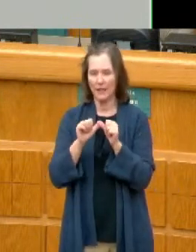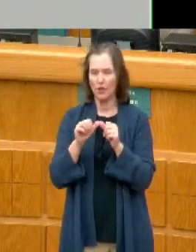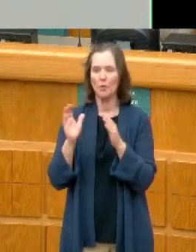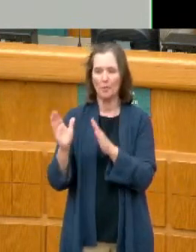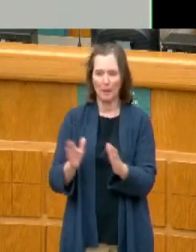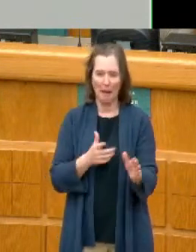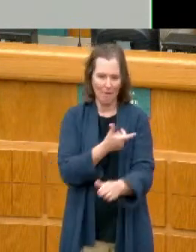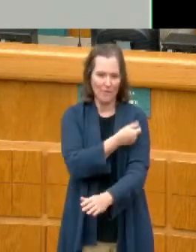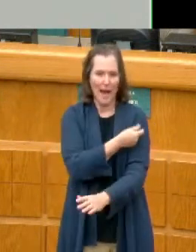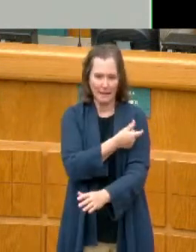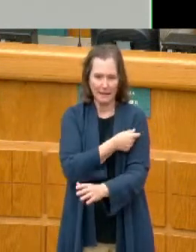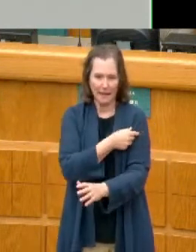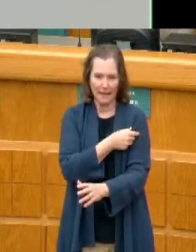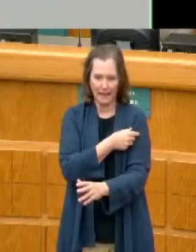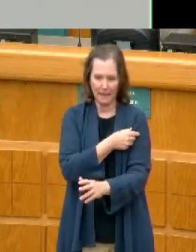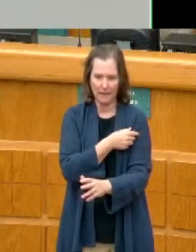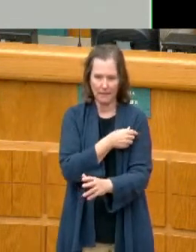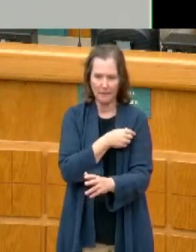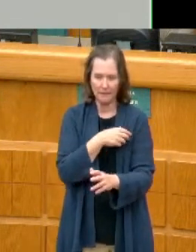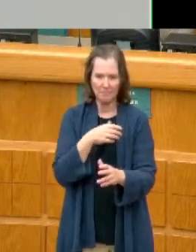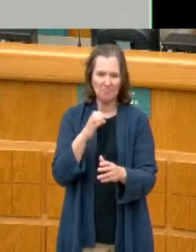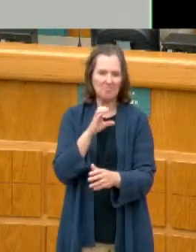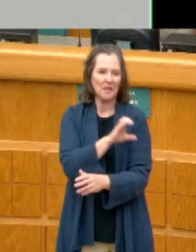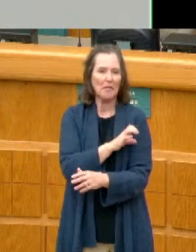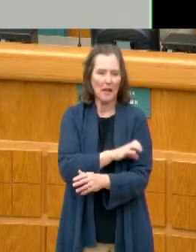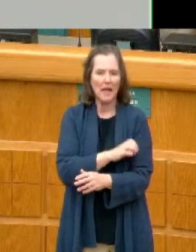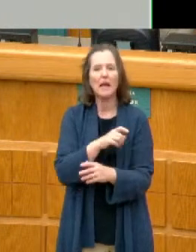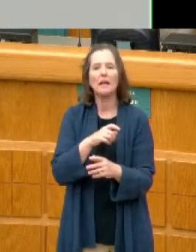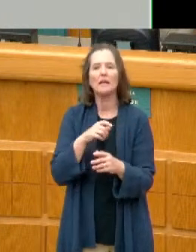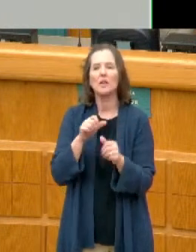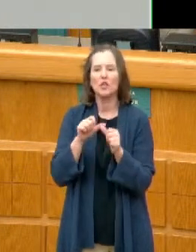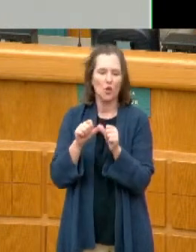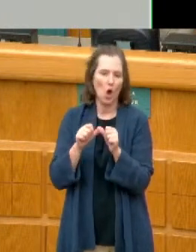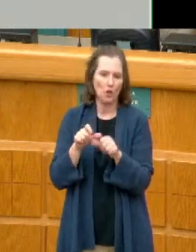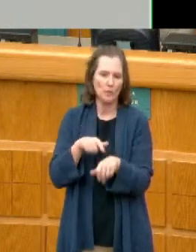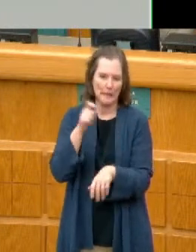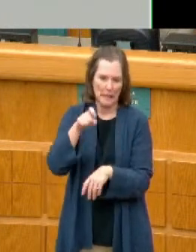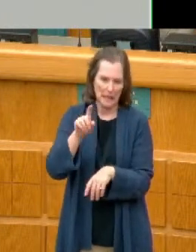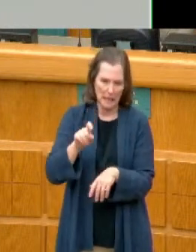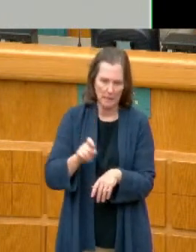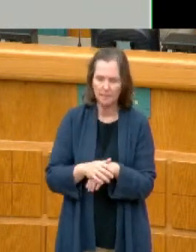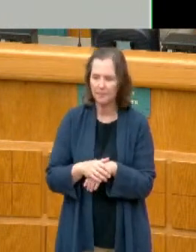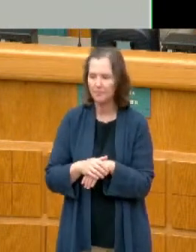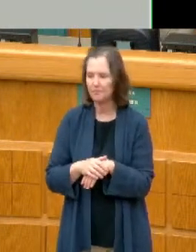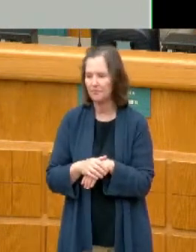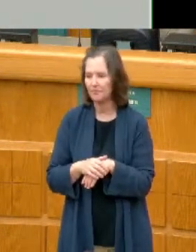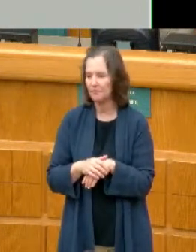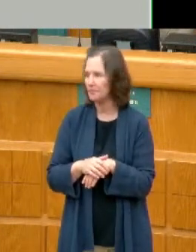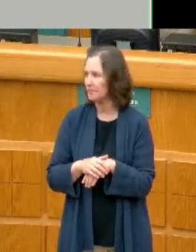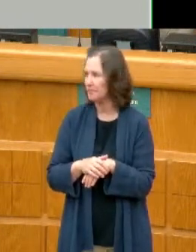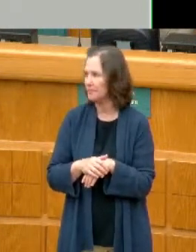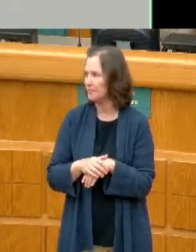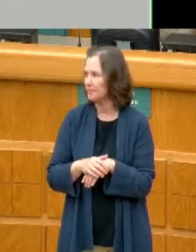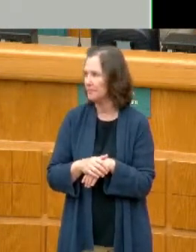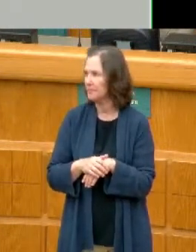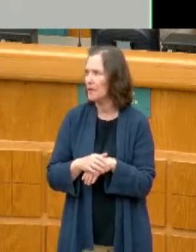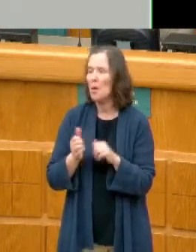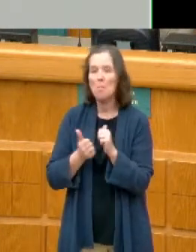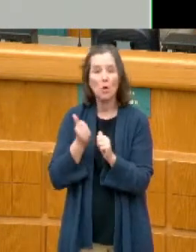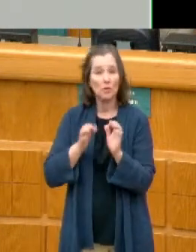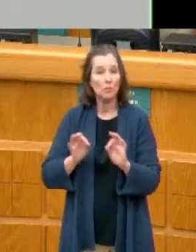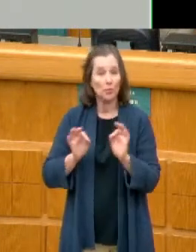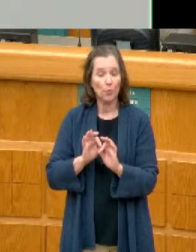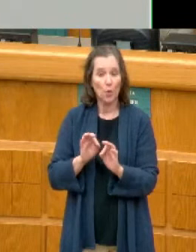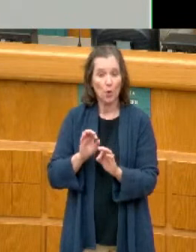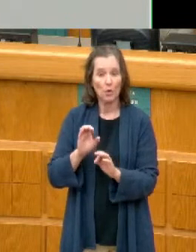And finally, these are some of the resources for the community. The main ones are the COVID clinic. I think we talked about this